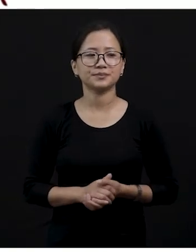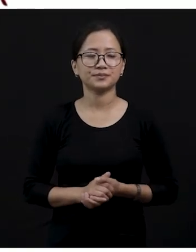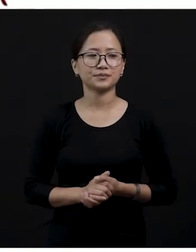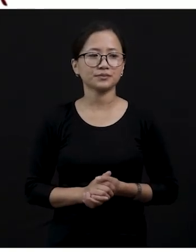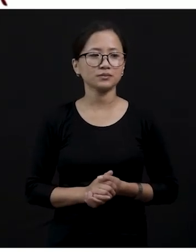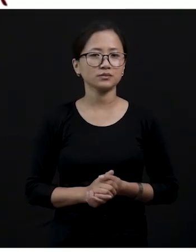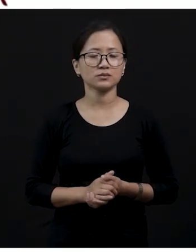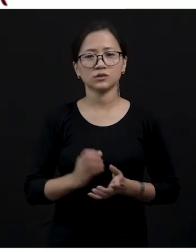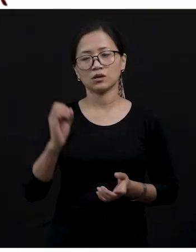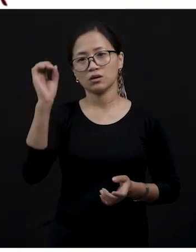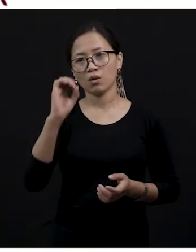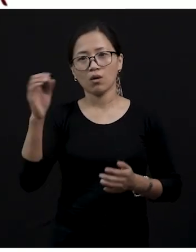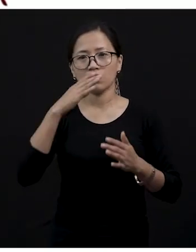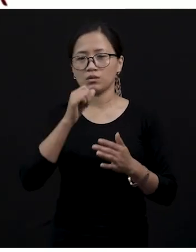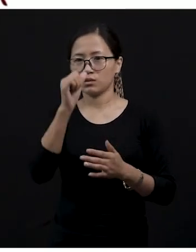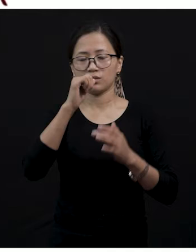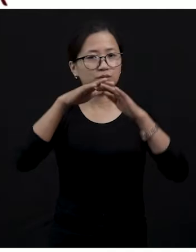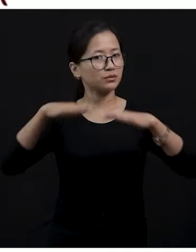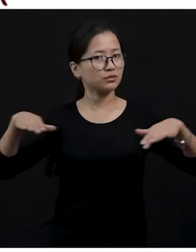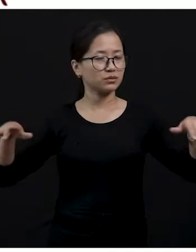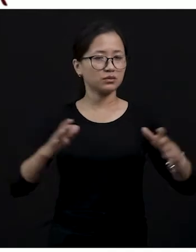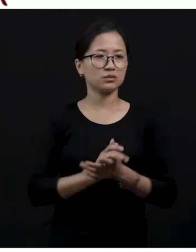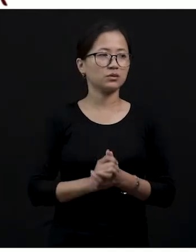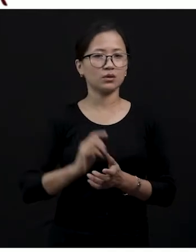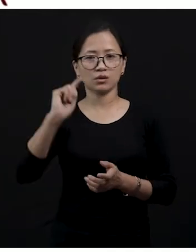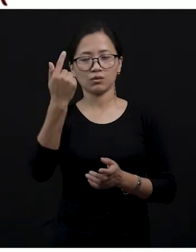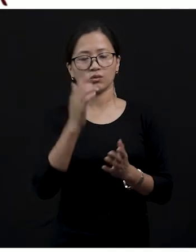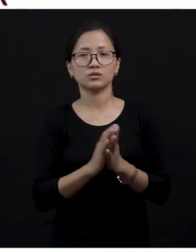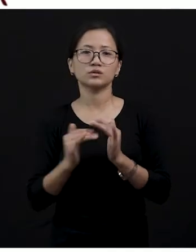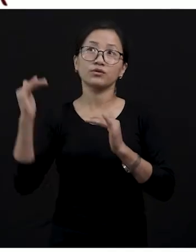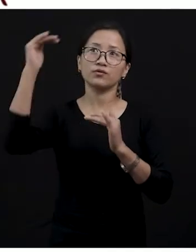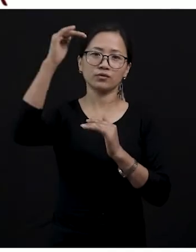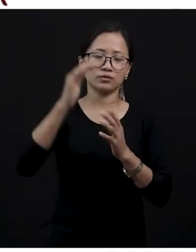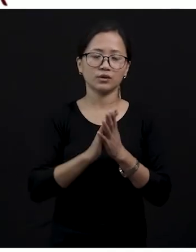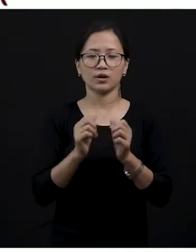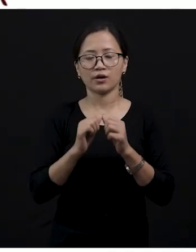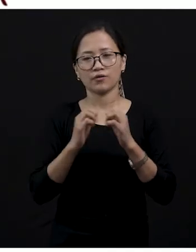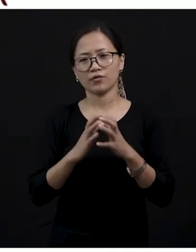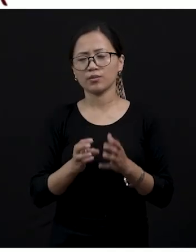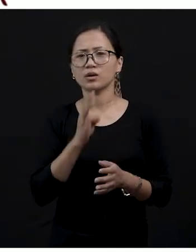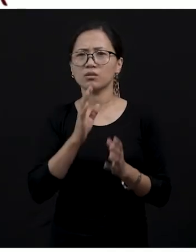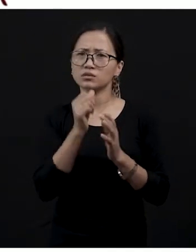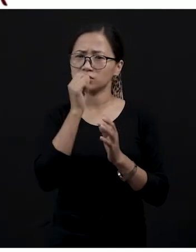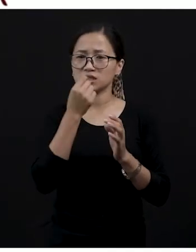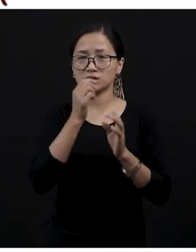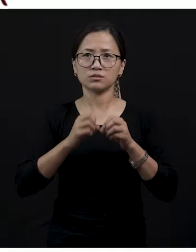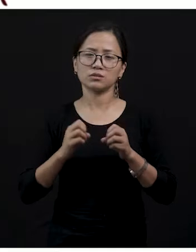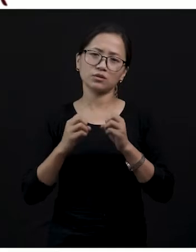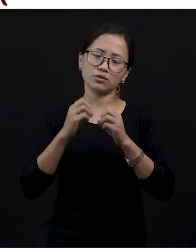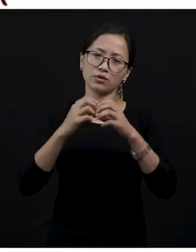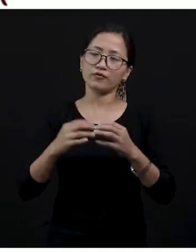way, like I said, oceans, we cannot drink ocean water, but once they evaporate, okay, once the ocean